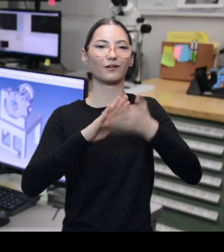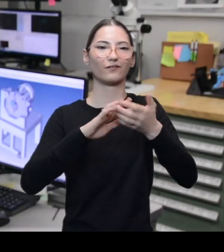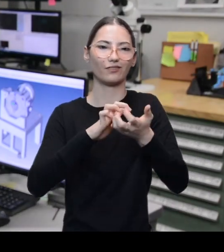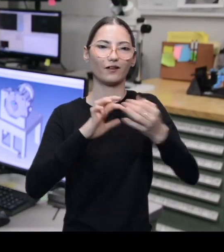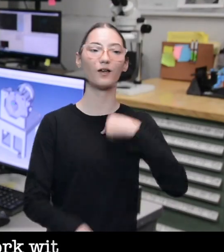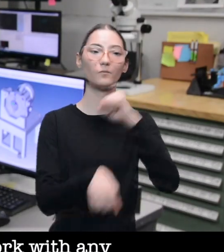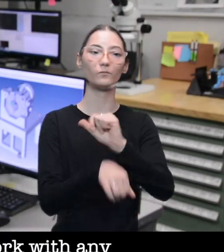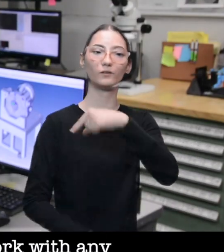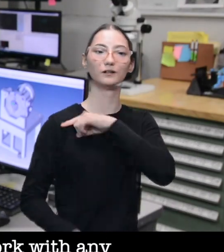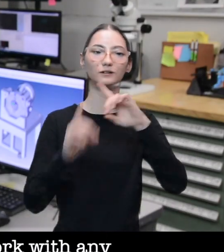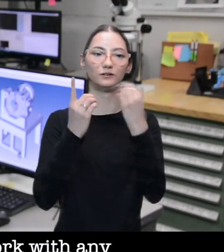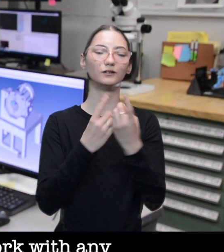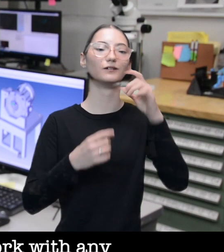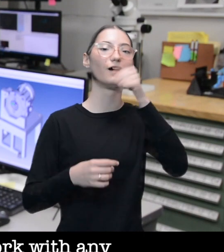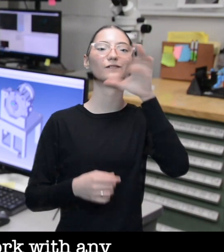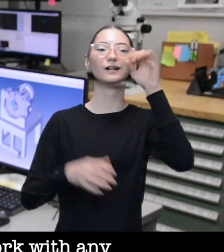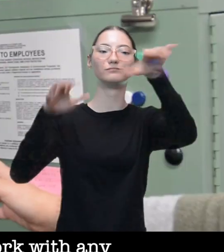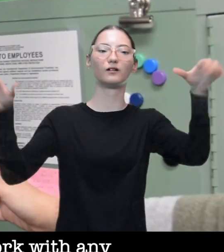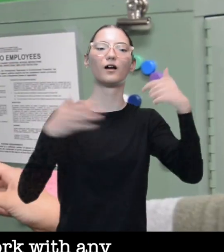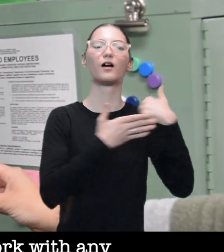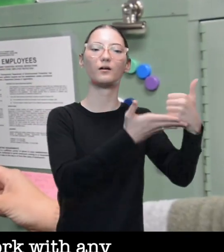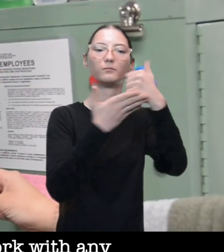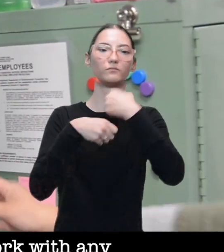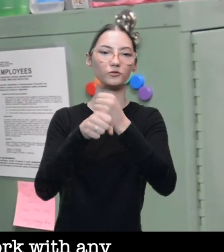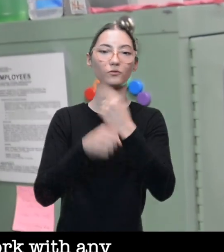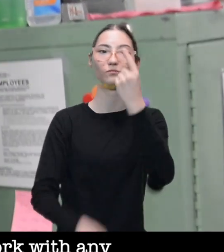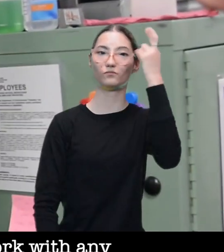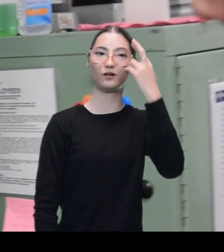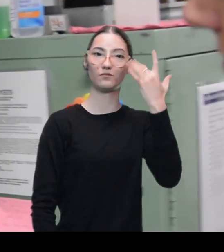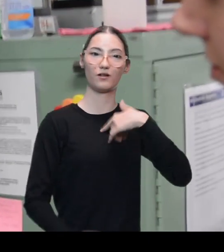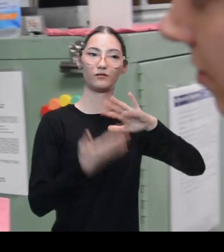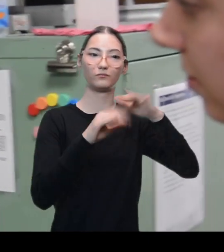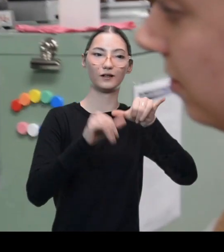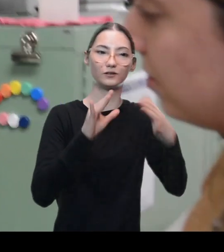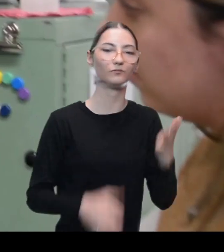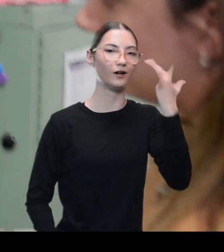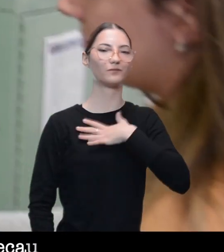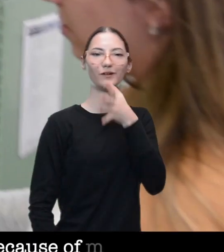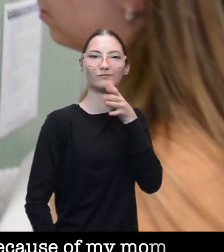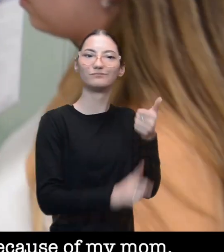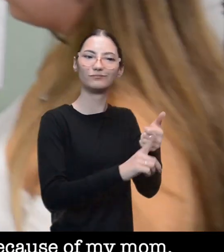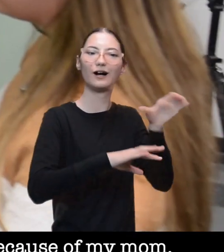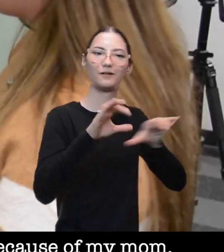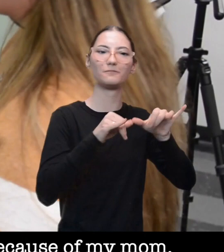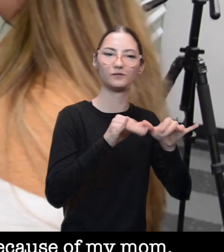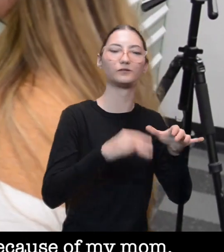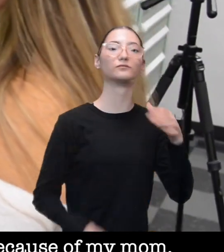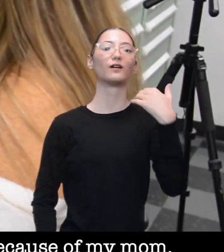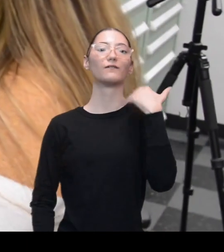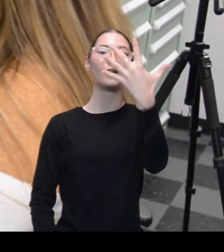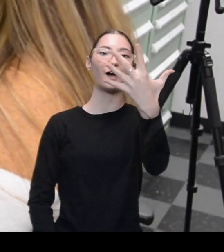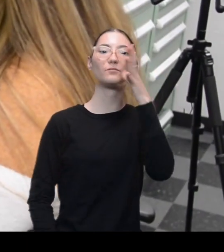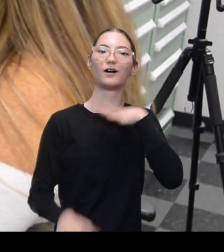our quality department, and I work with any outside company that helps us manufacture. One of the reasons I went into engineering was because of my